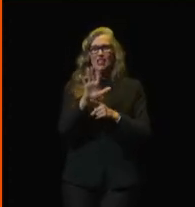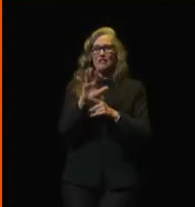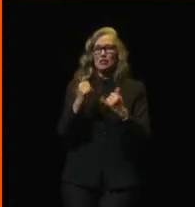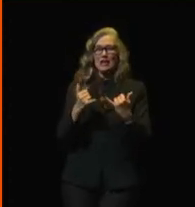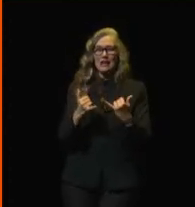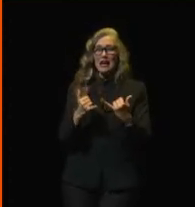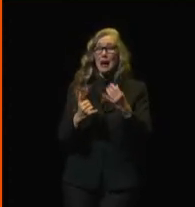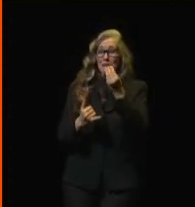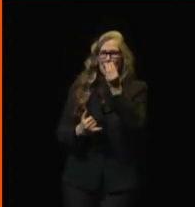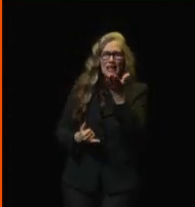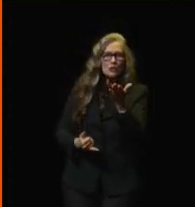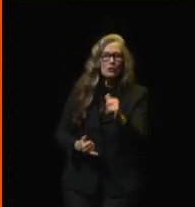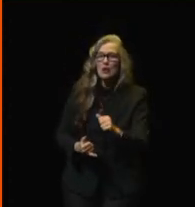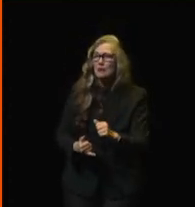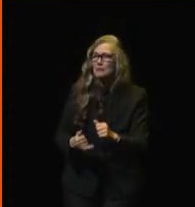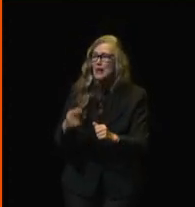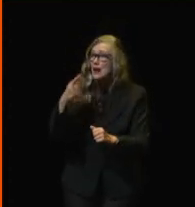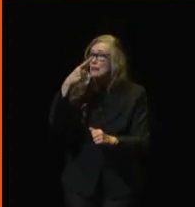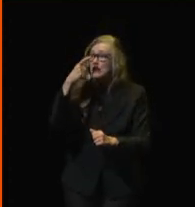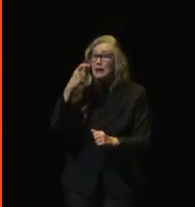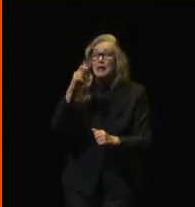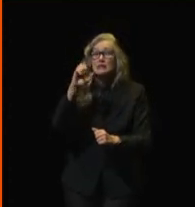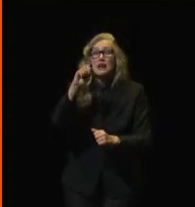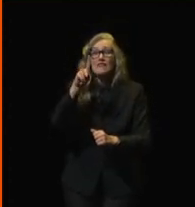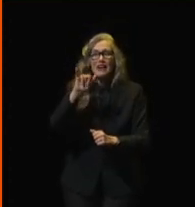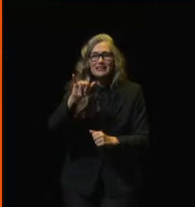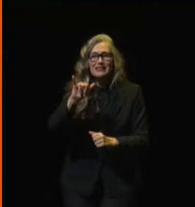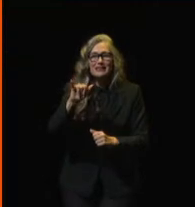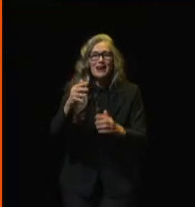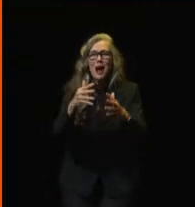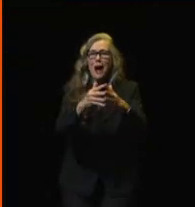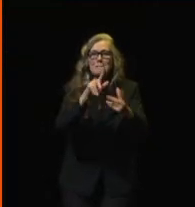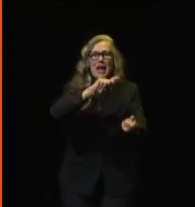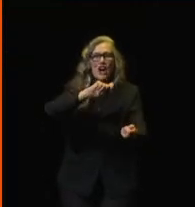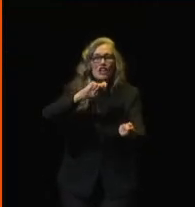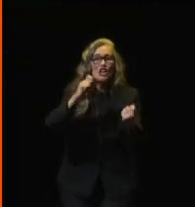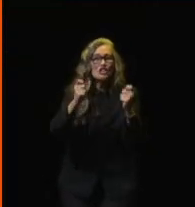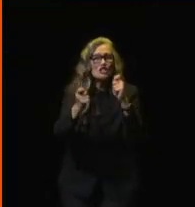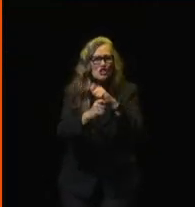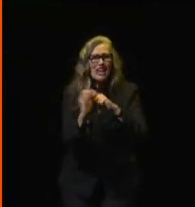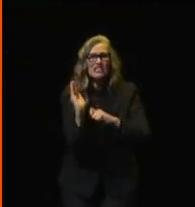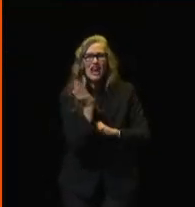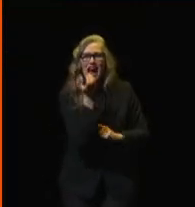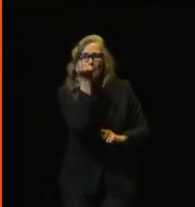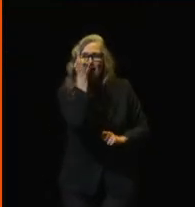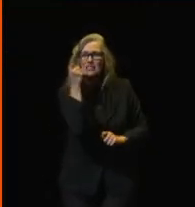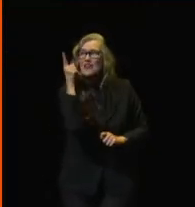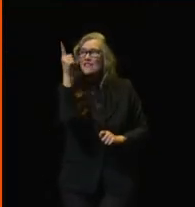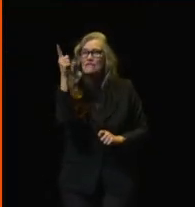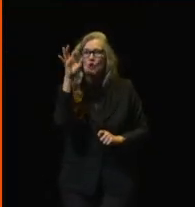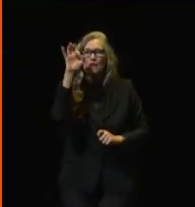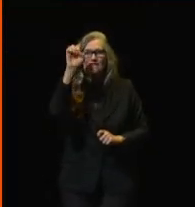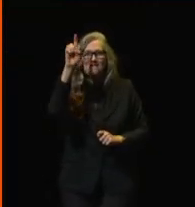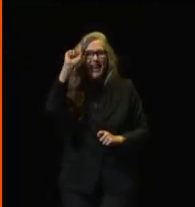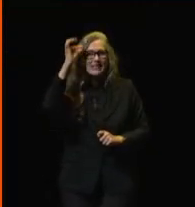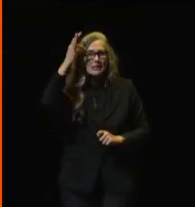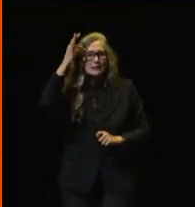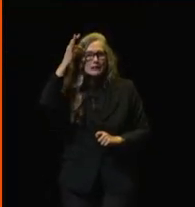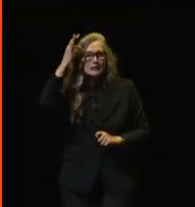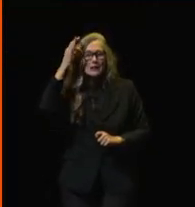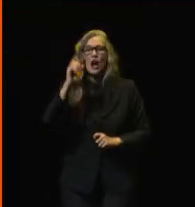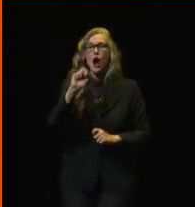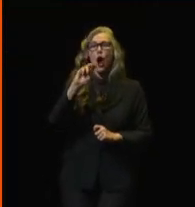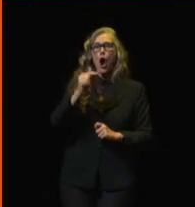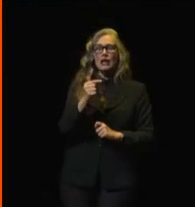America's understanding of the Fed would never be the same again. In August 2014, Fed